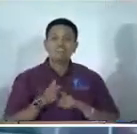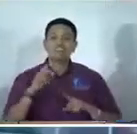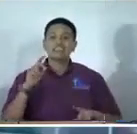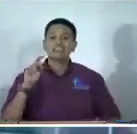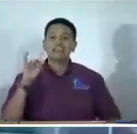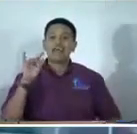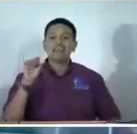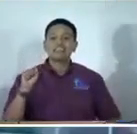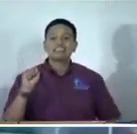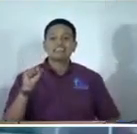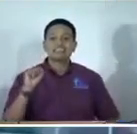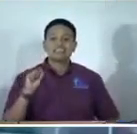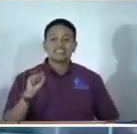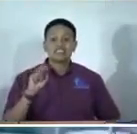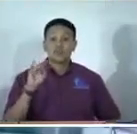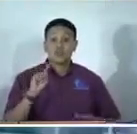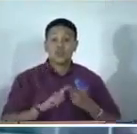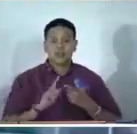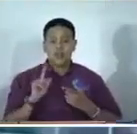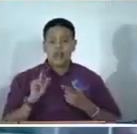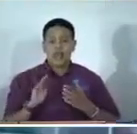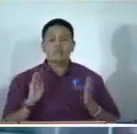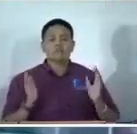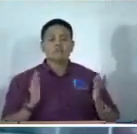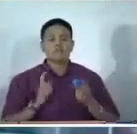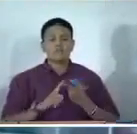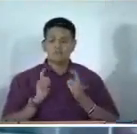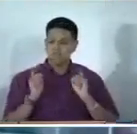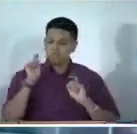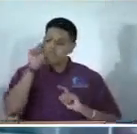lab services, and cater to the adolescent